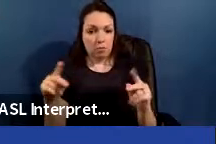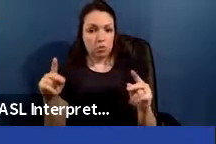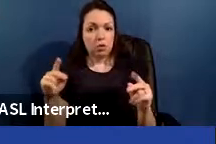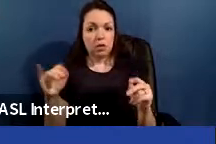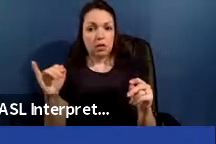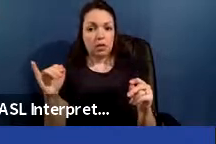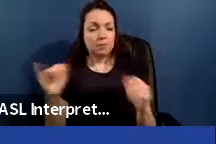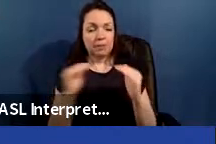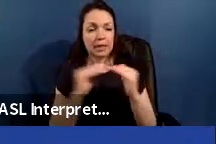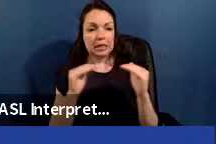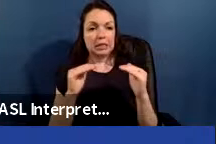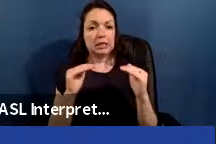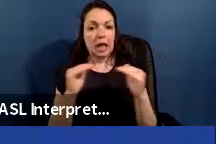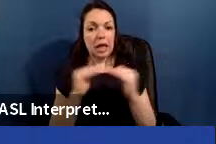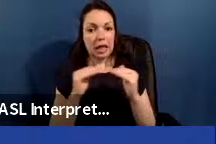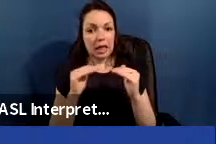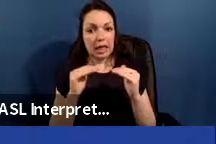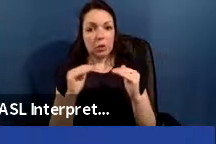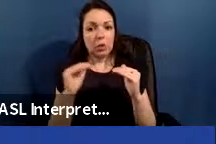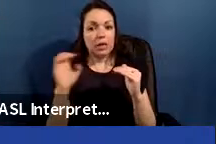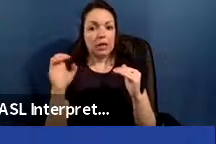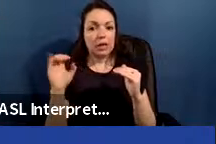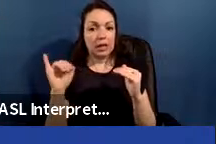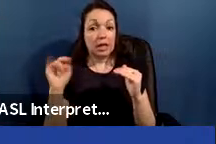the equity index score.